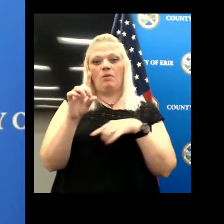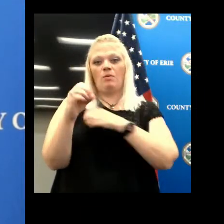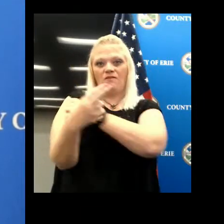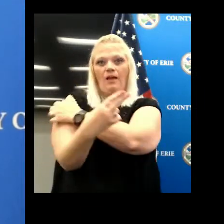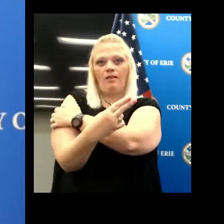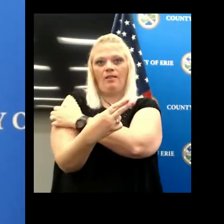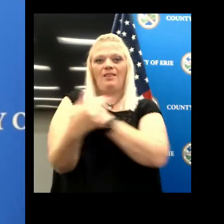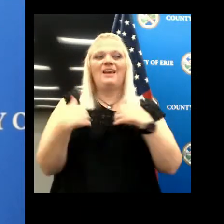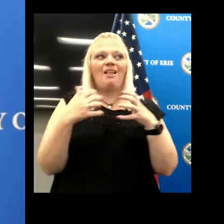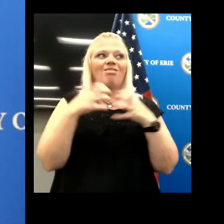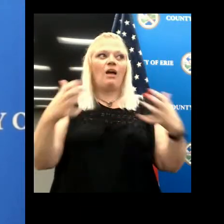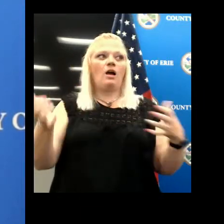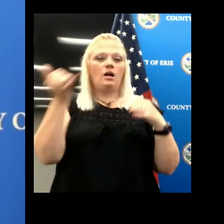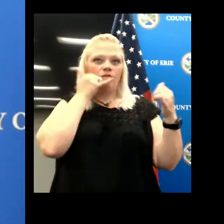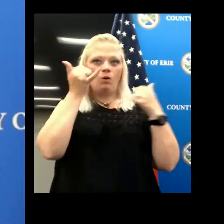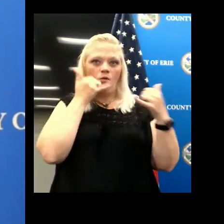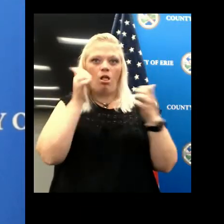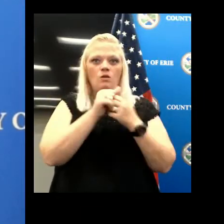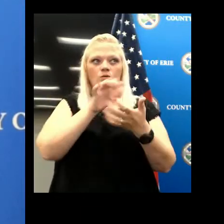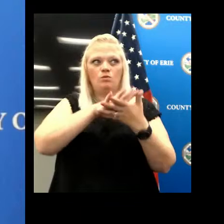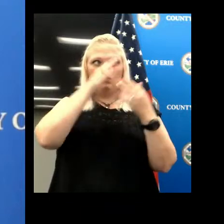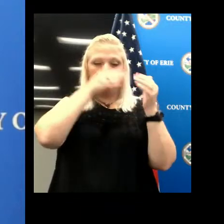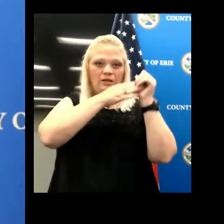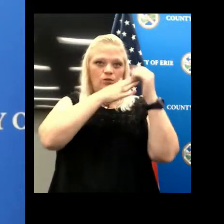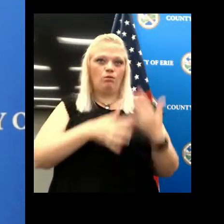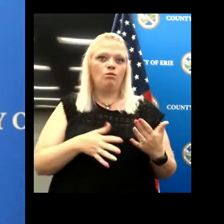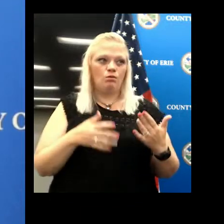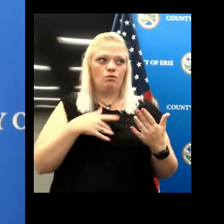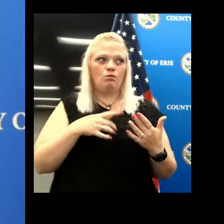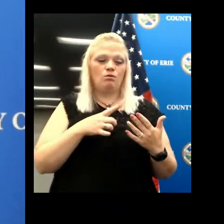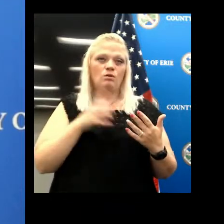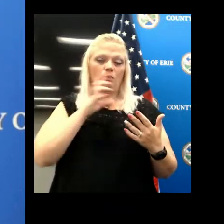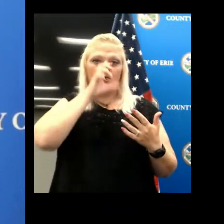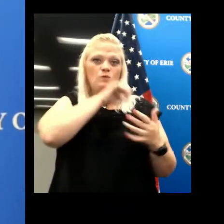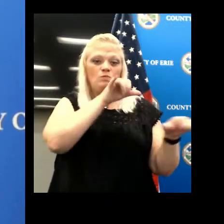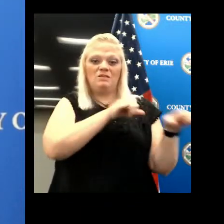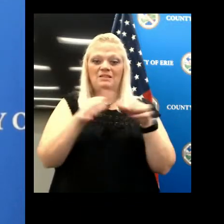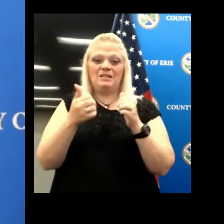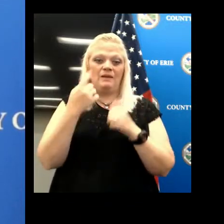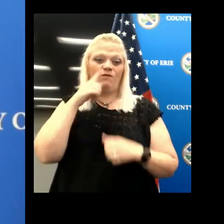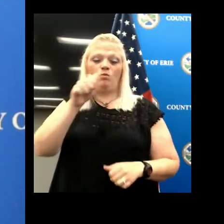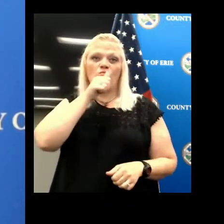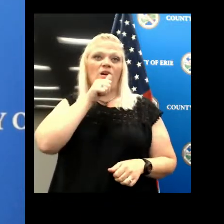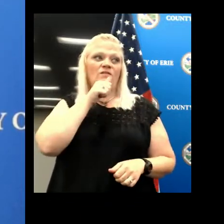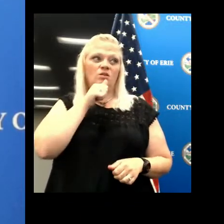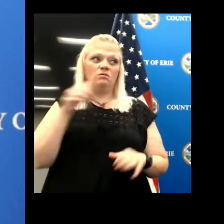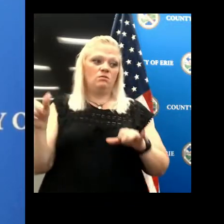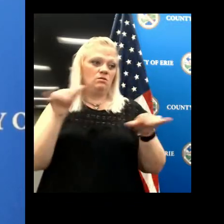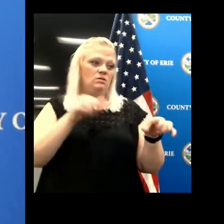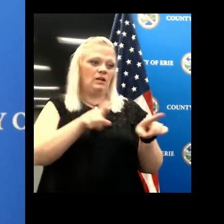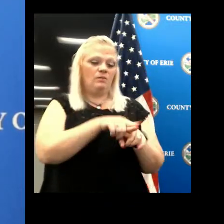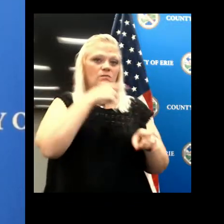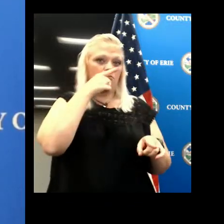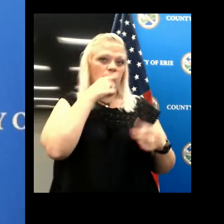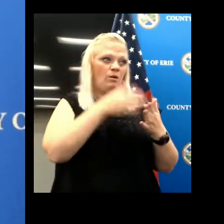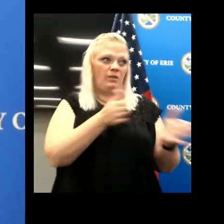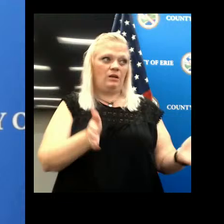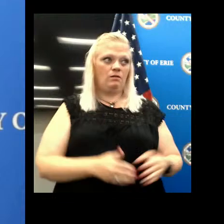on a lot of calls with a lot of school leaders. I would assume the same is true for the private schools just as much as the public